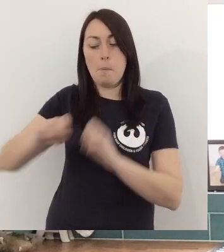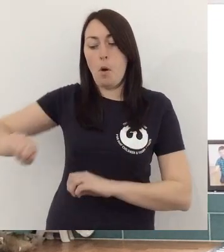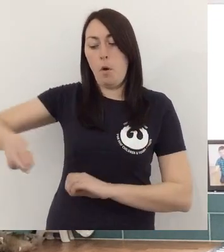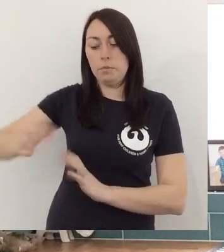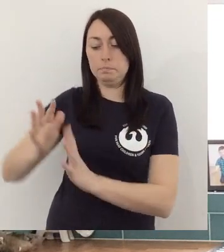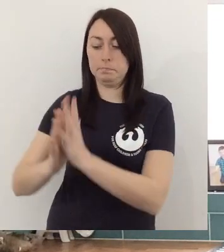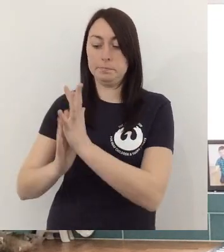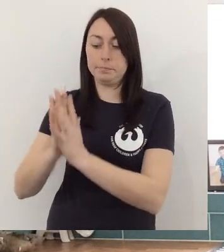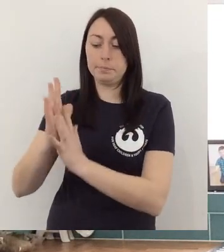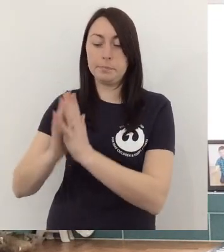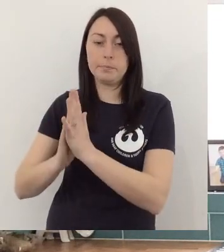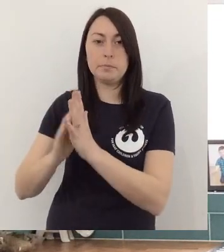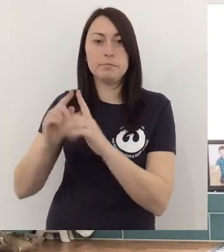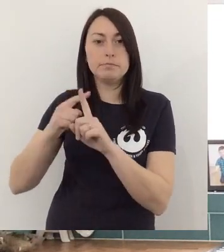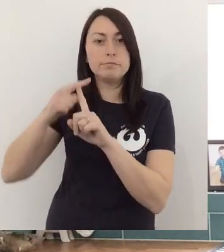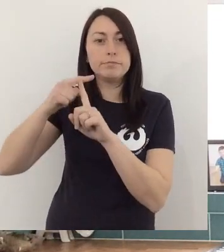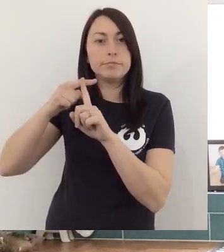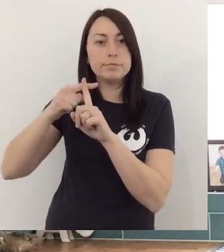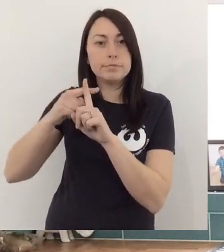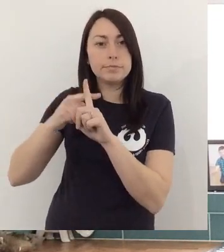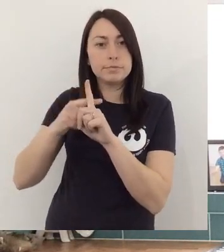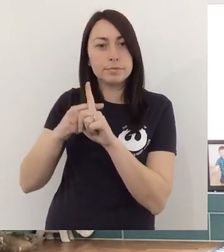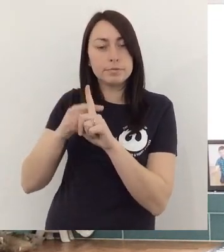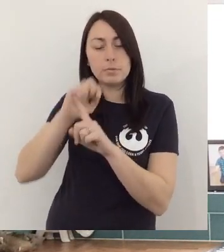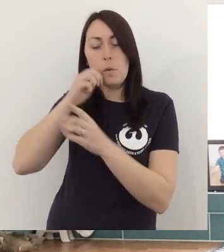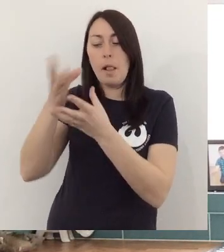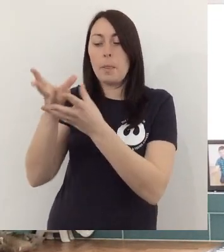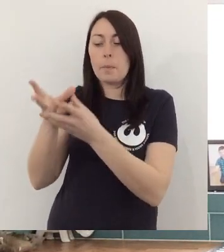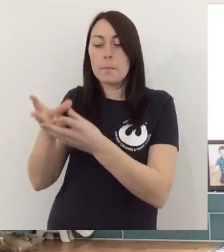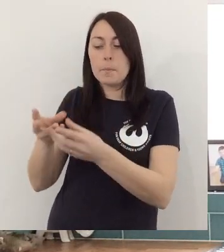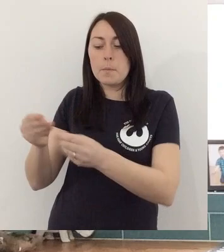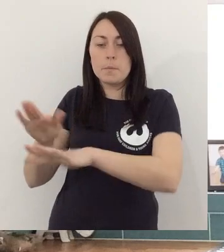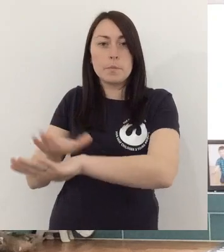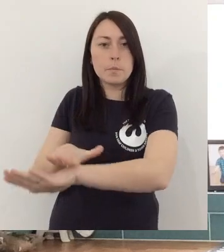is pop that on the hob, just nice and low so that can all melt together.